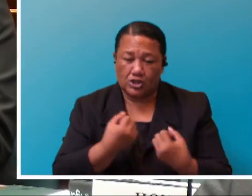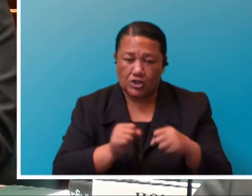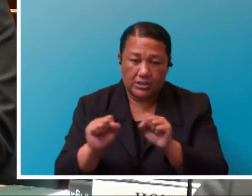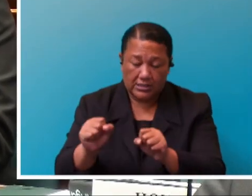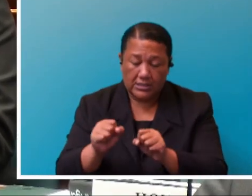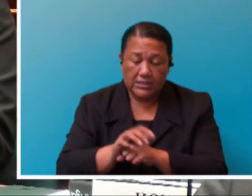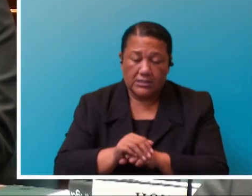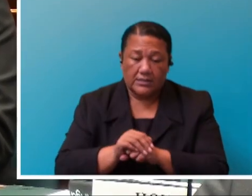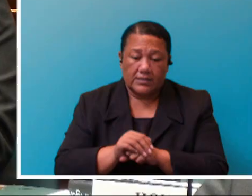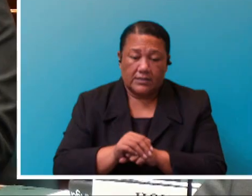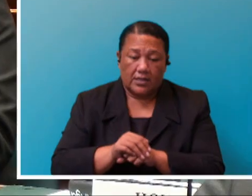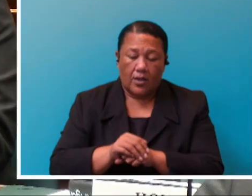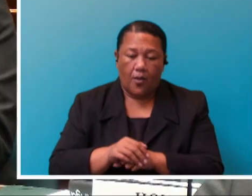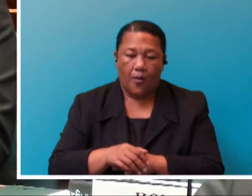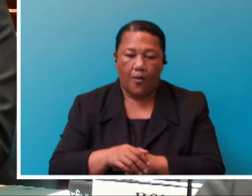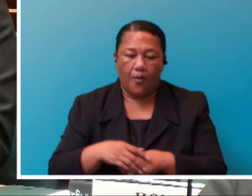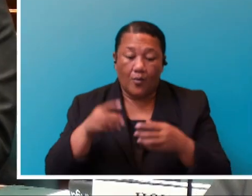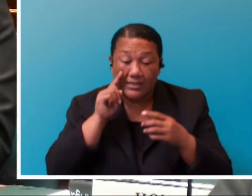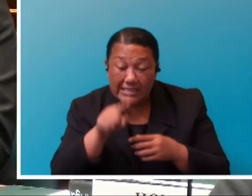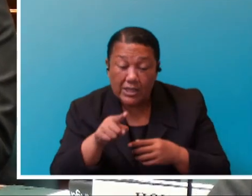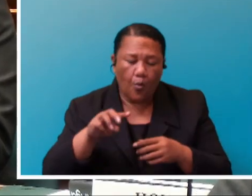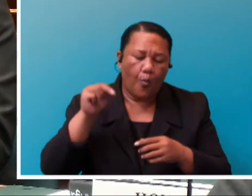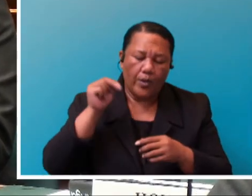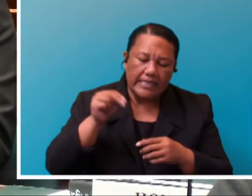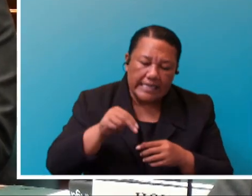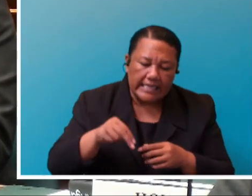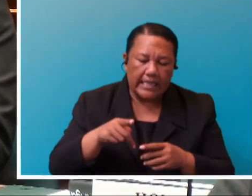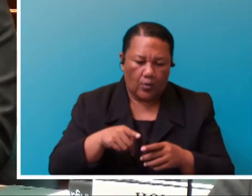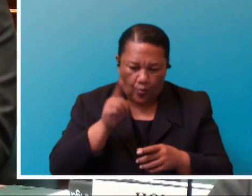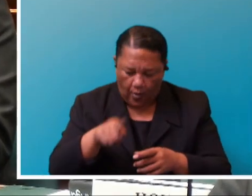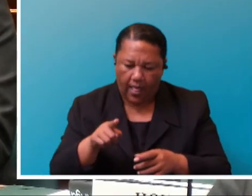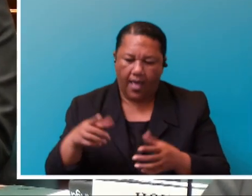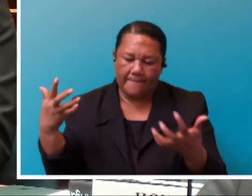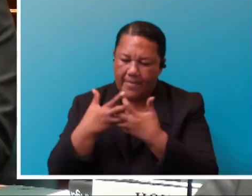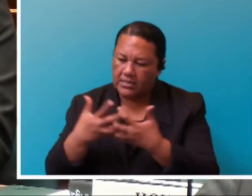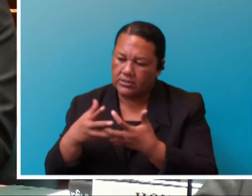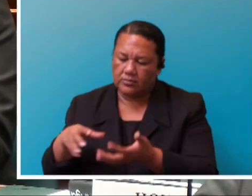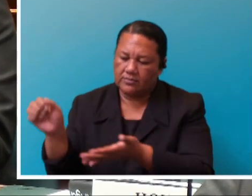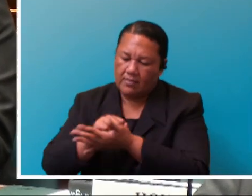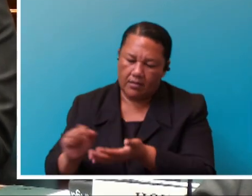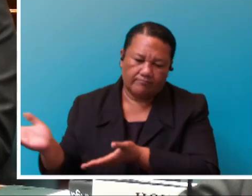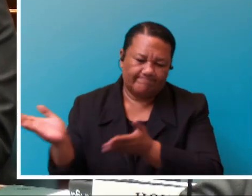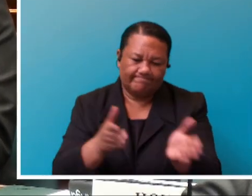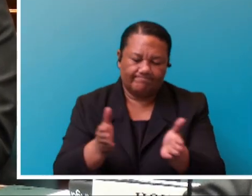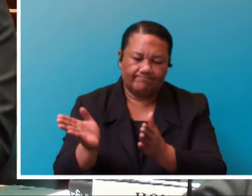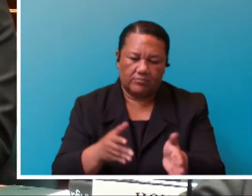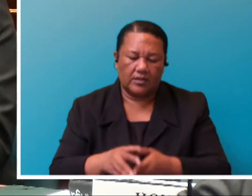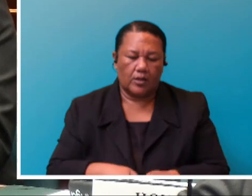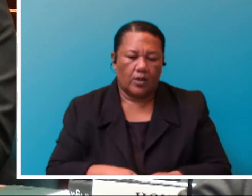starting where it matters most. With our farmers, we are focused on restoring farmer